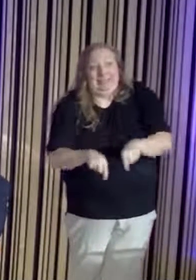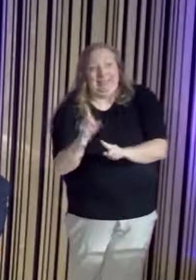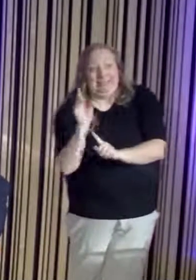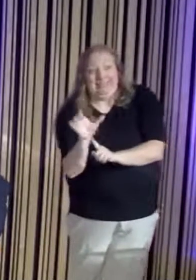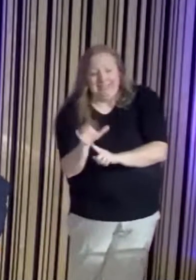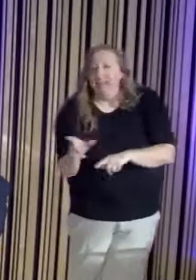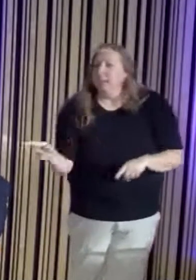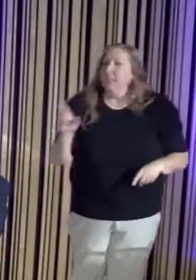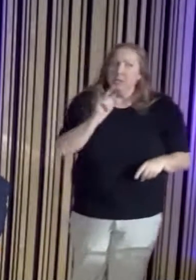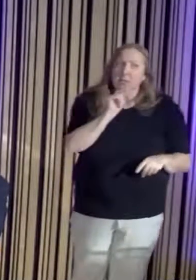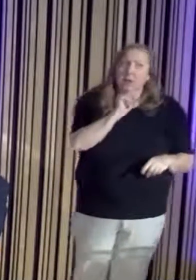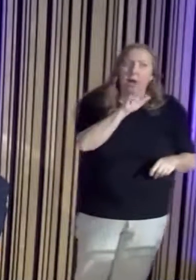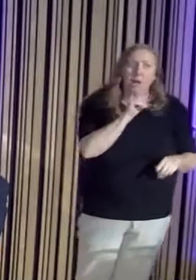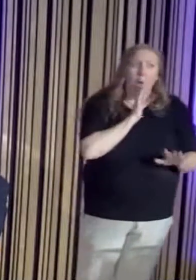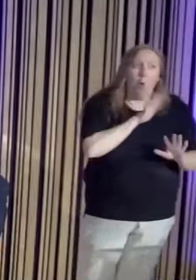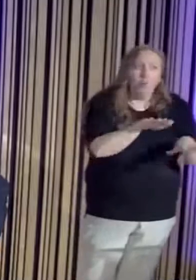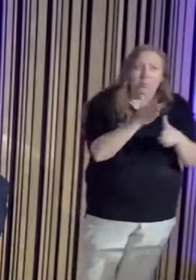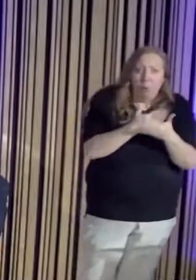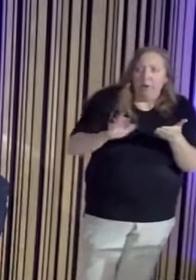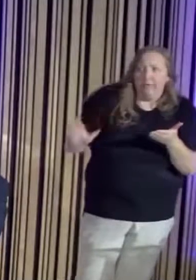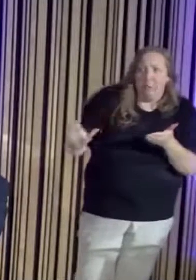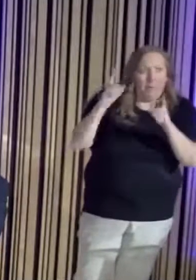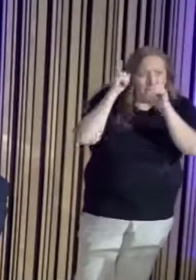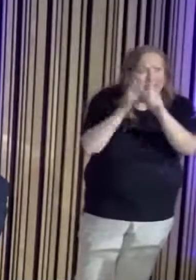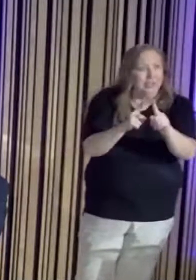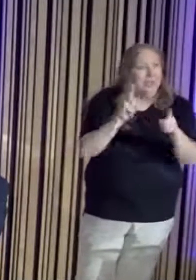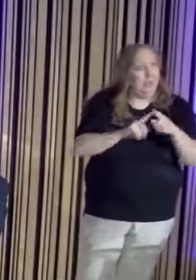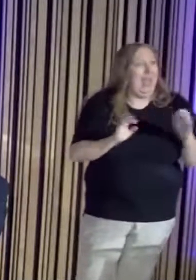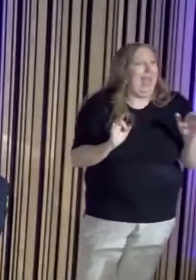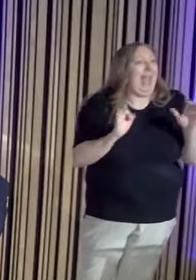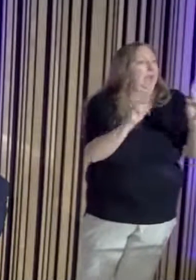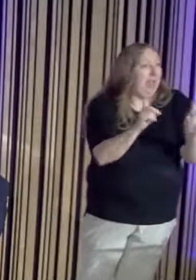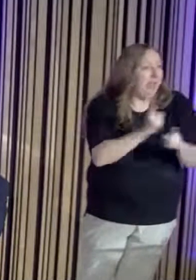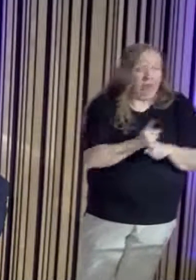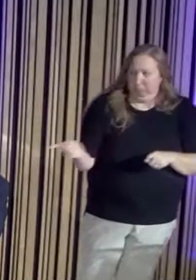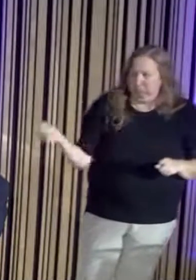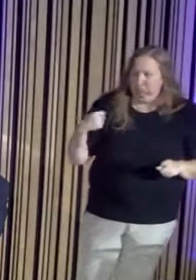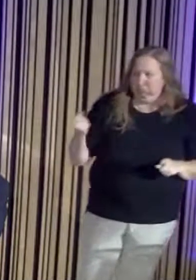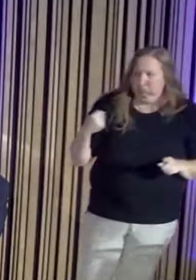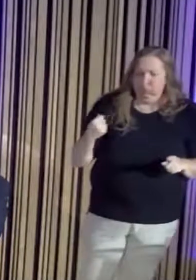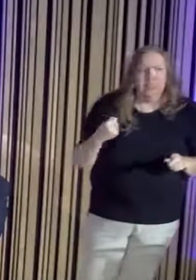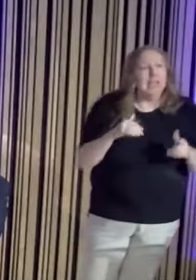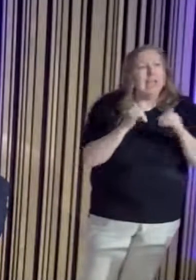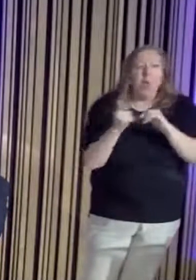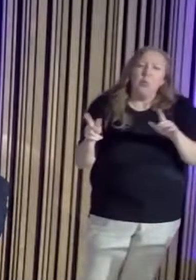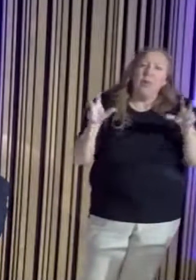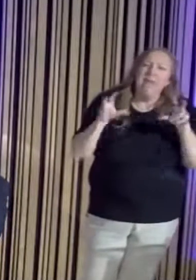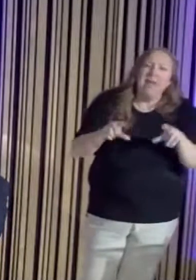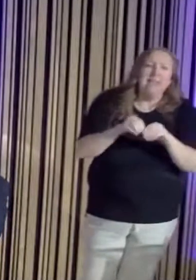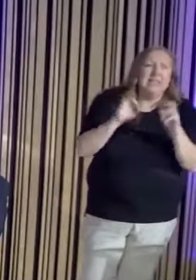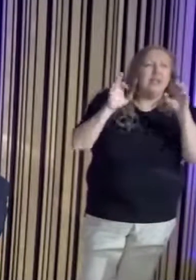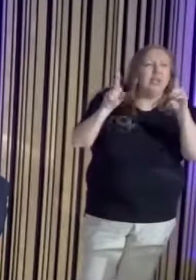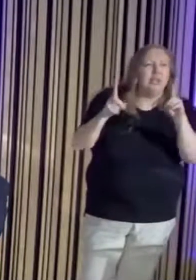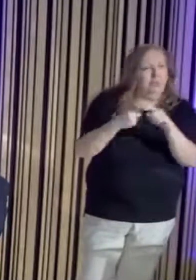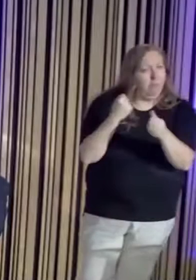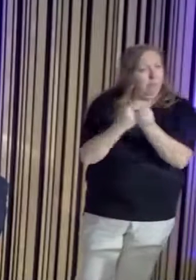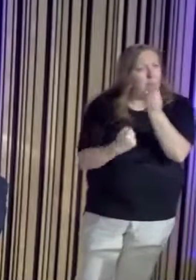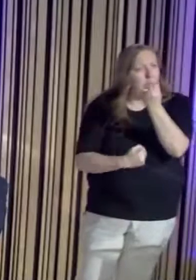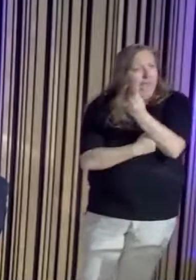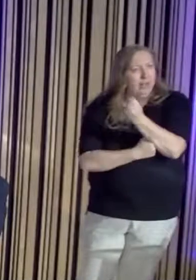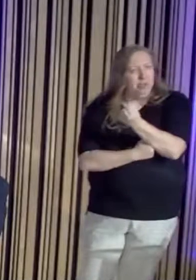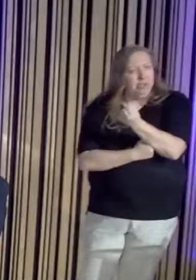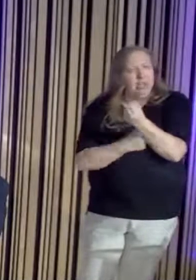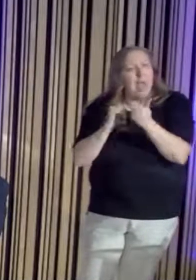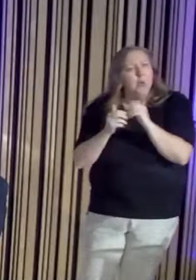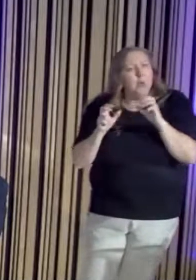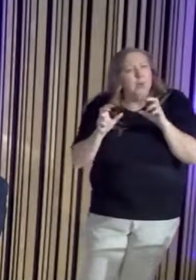spend time. I mean, this is part of your mission, which is the educational component. So how do you invest from the foundation point of view into sort